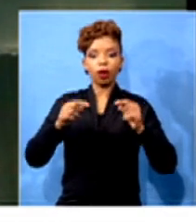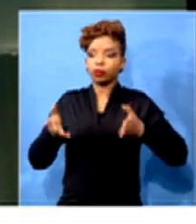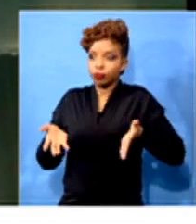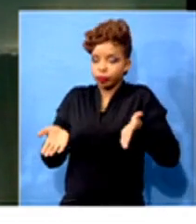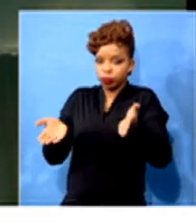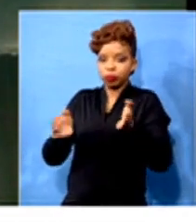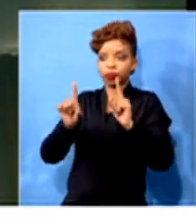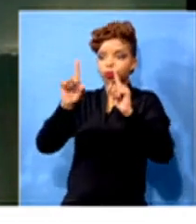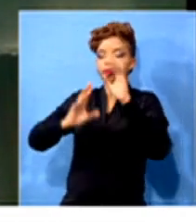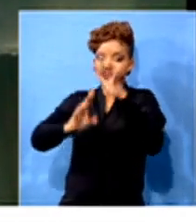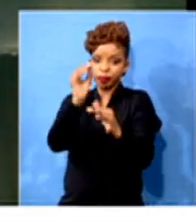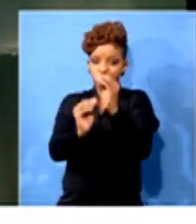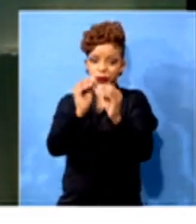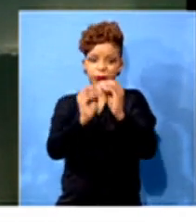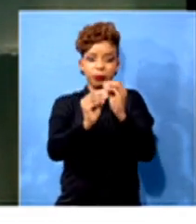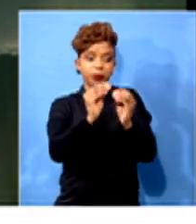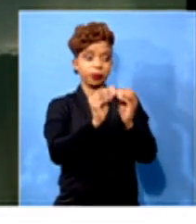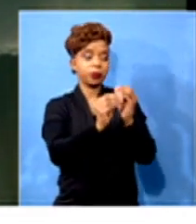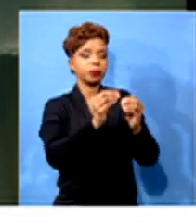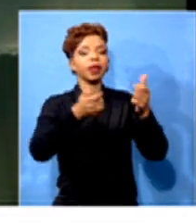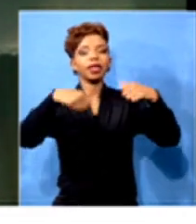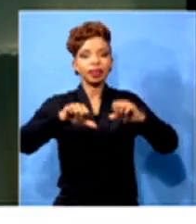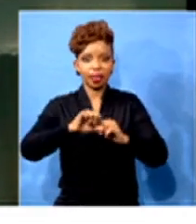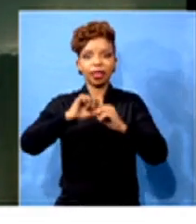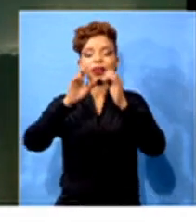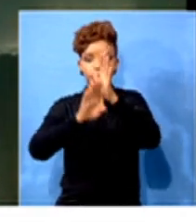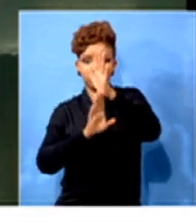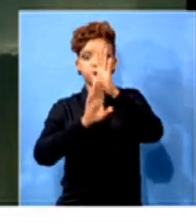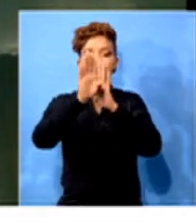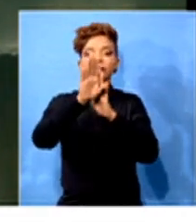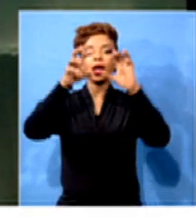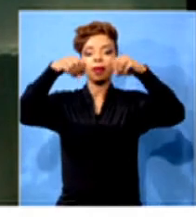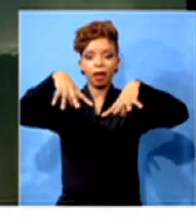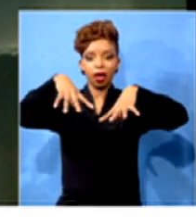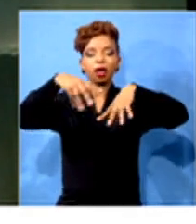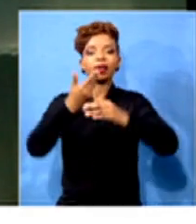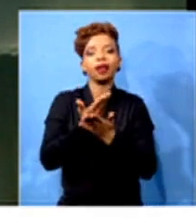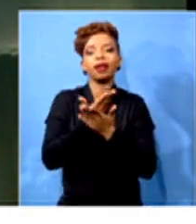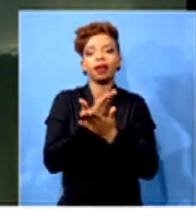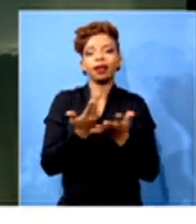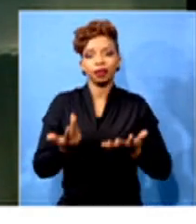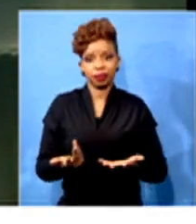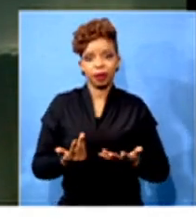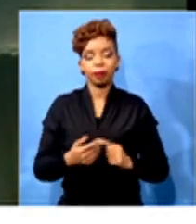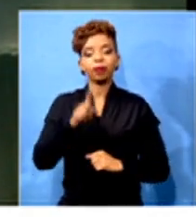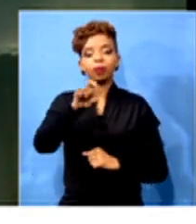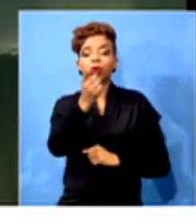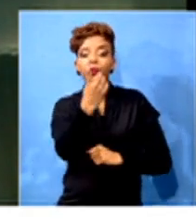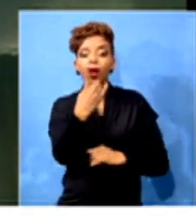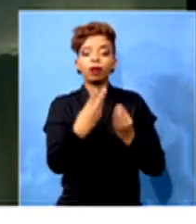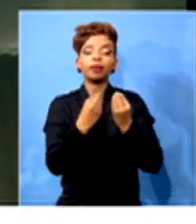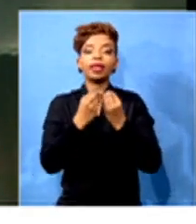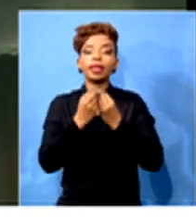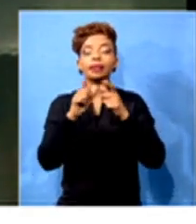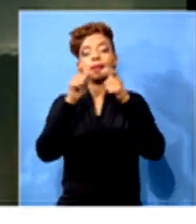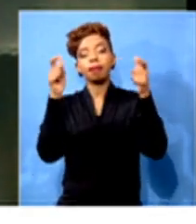to improve the energy availability factor of their coal fleet, which is one of the major contributors of the load shedding